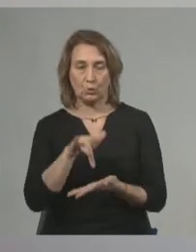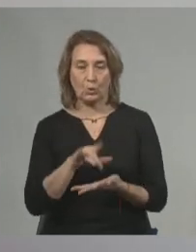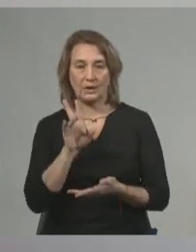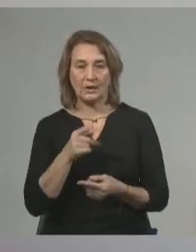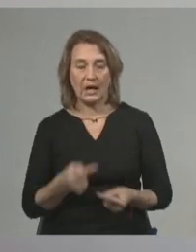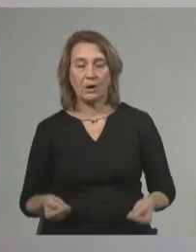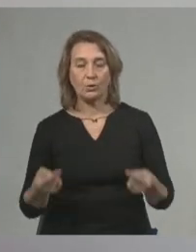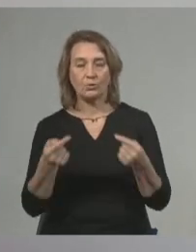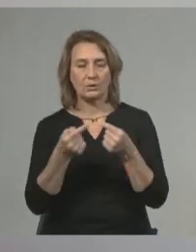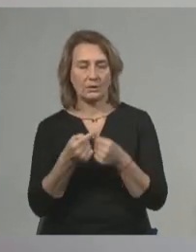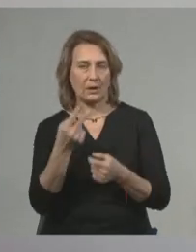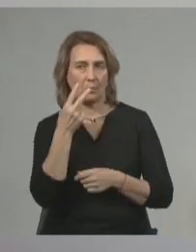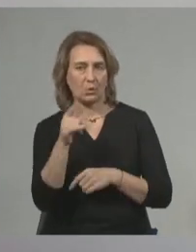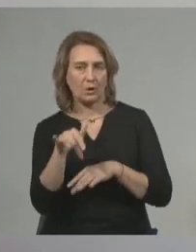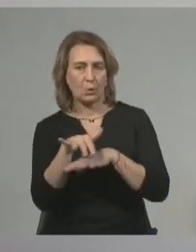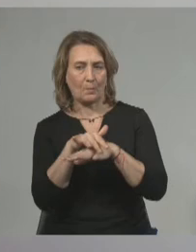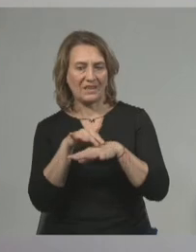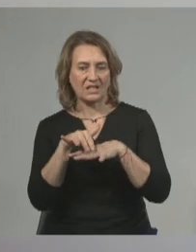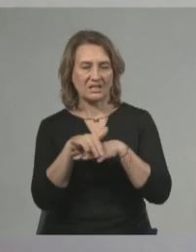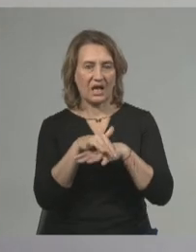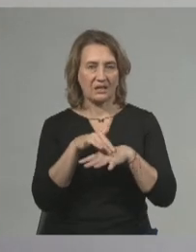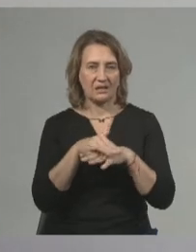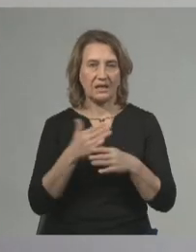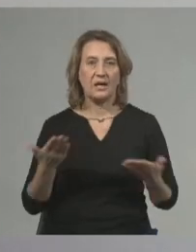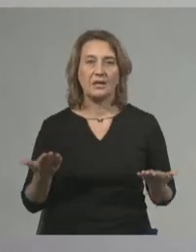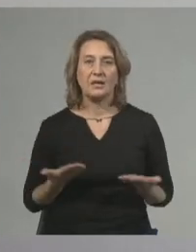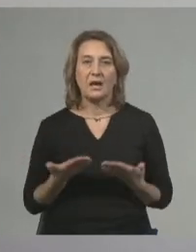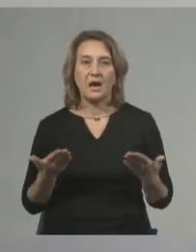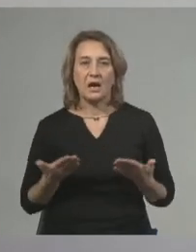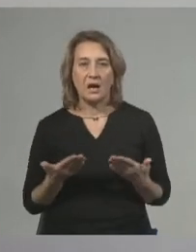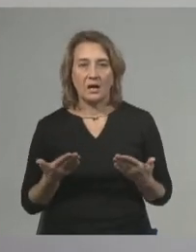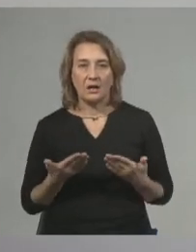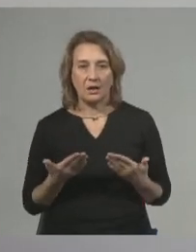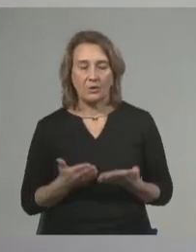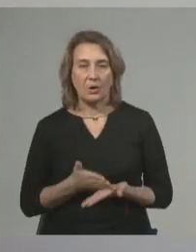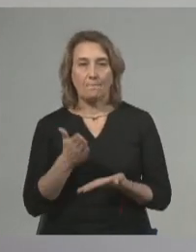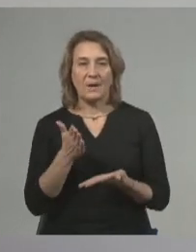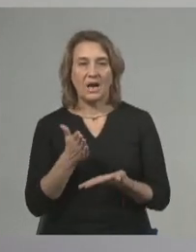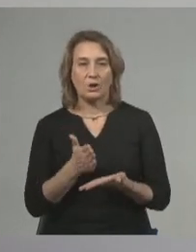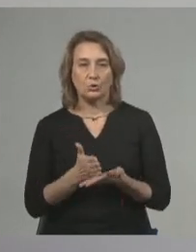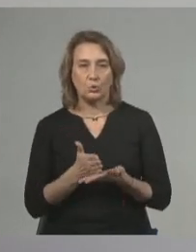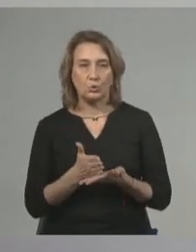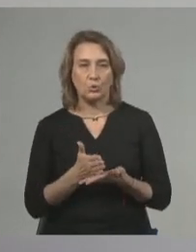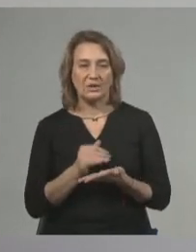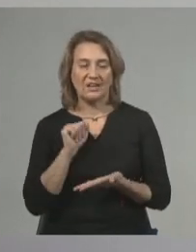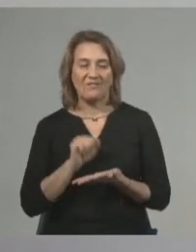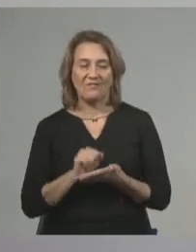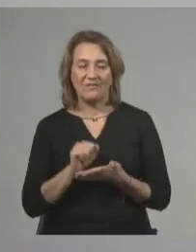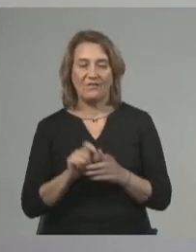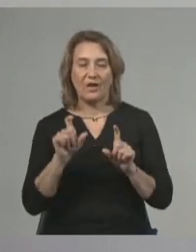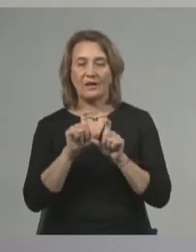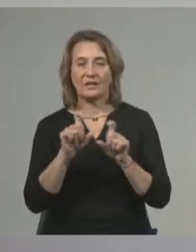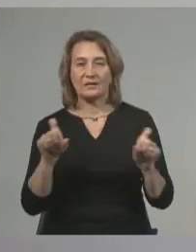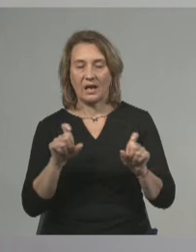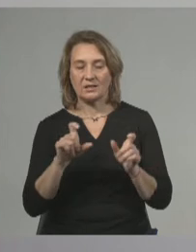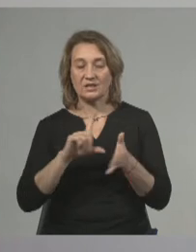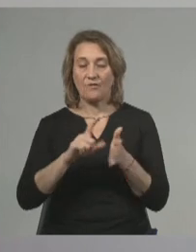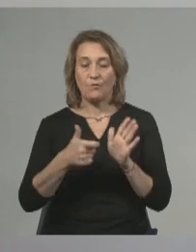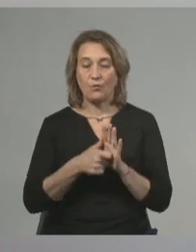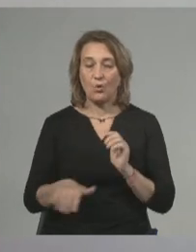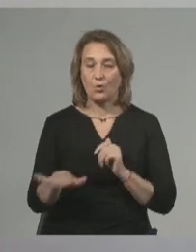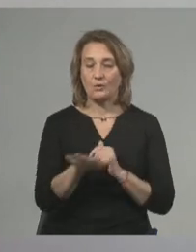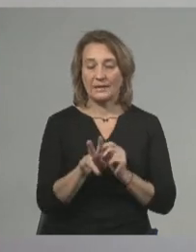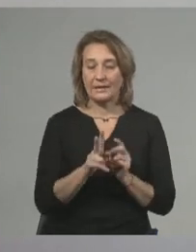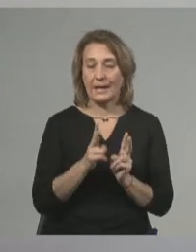place between our newsroom between everybody within our team but also with our audiences so i think that this change in perception that we're having